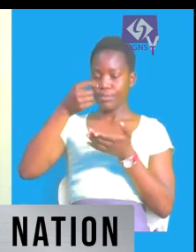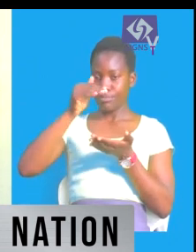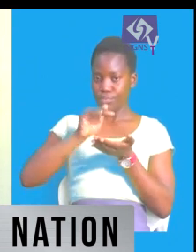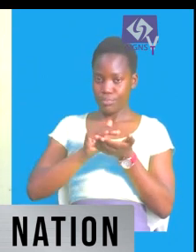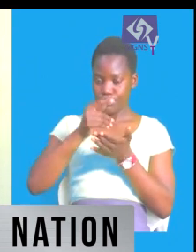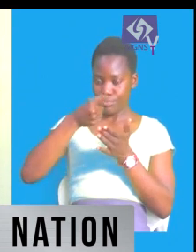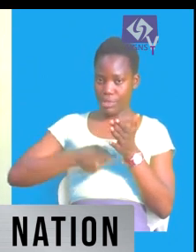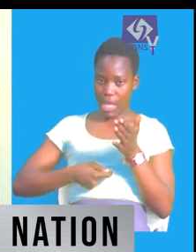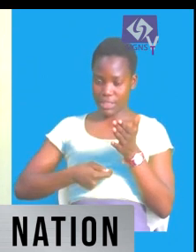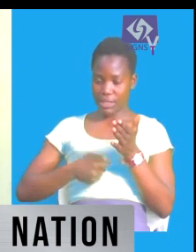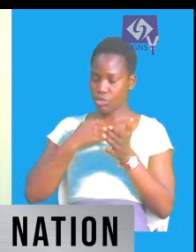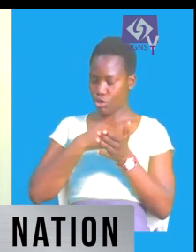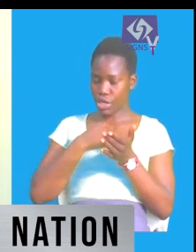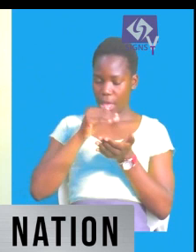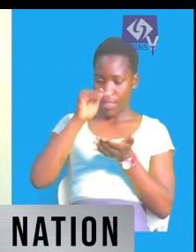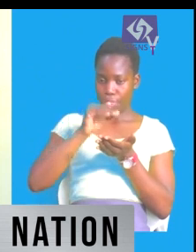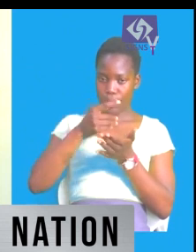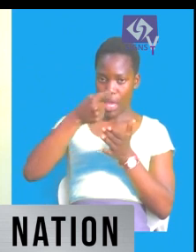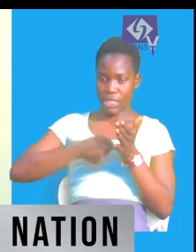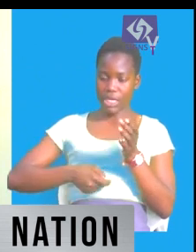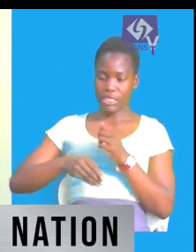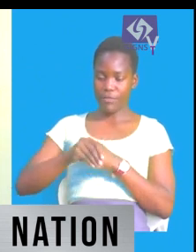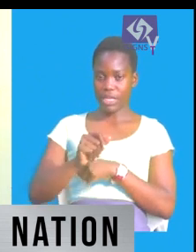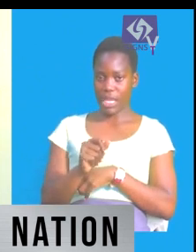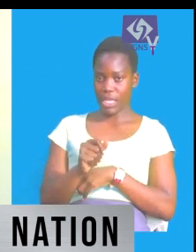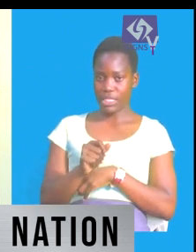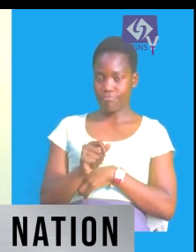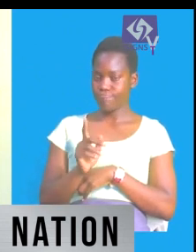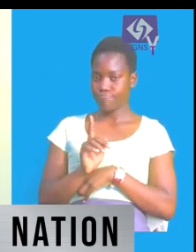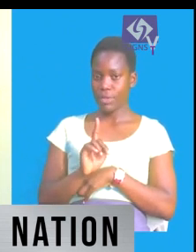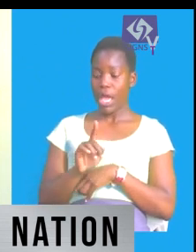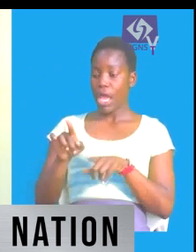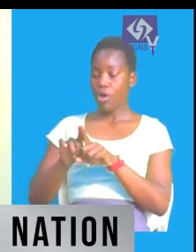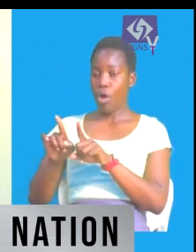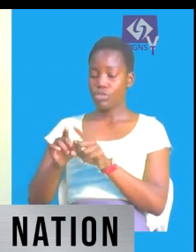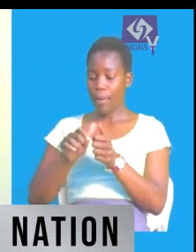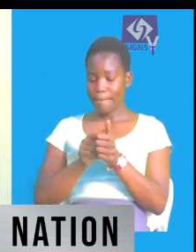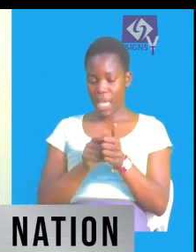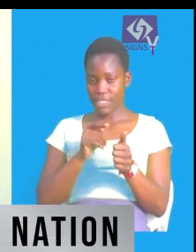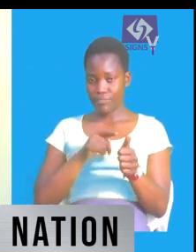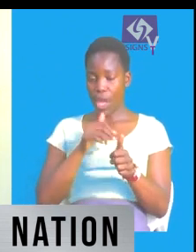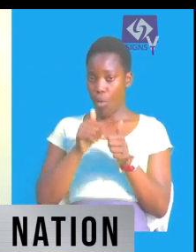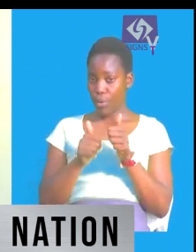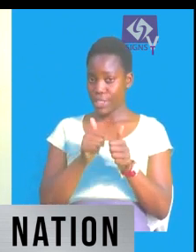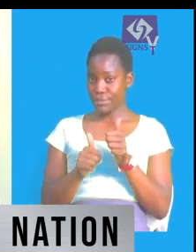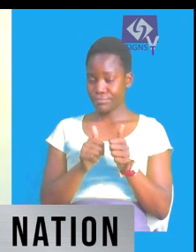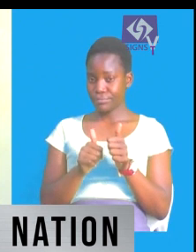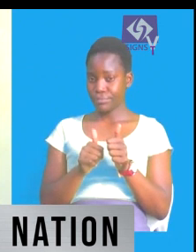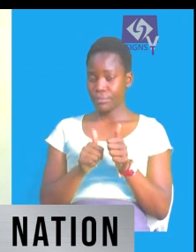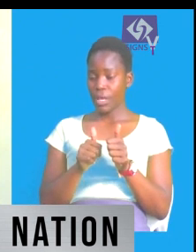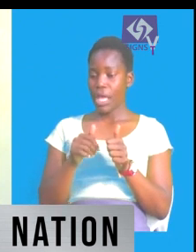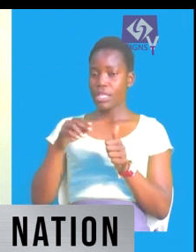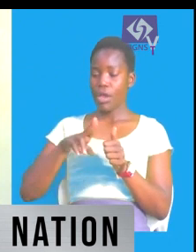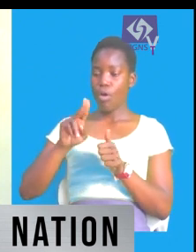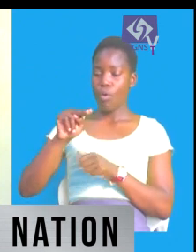a clear whatever showing us what is happening? Also, these maize that they're going to, the unga, you